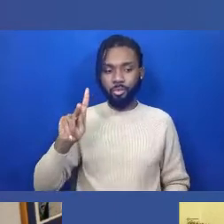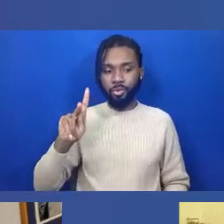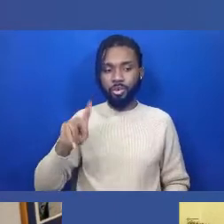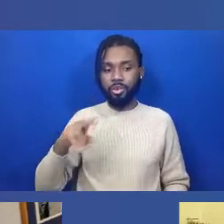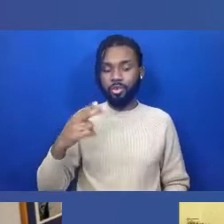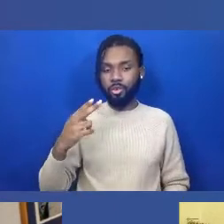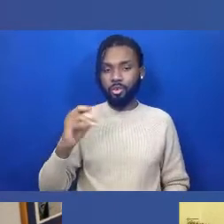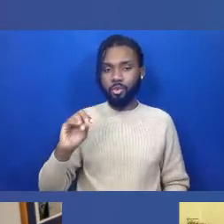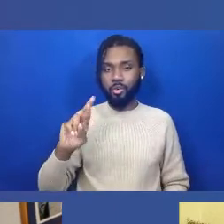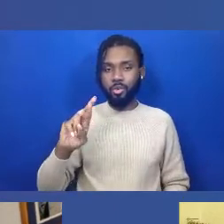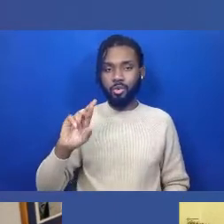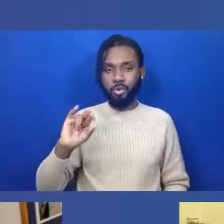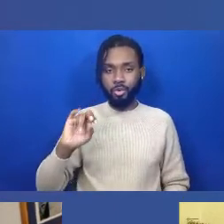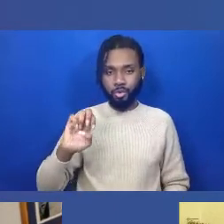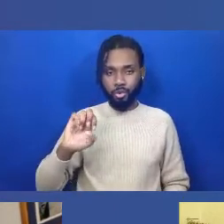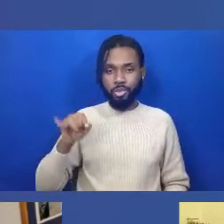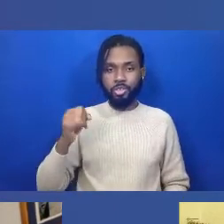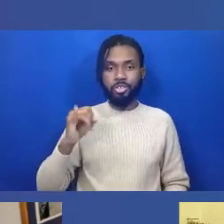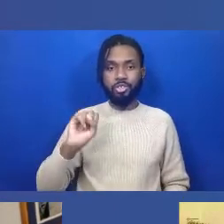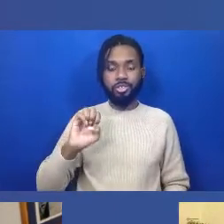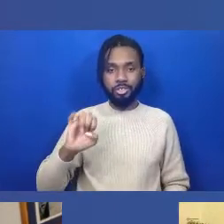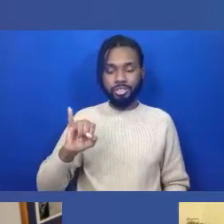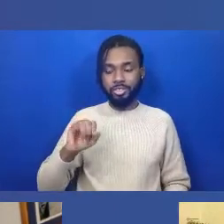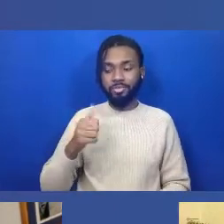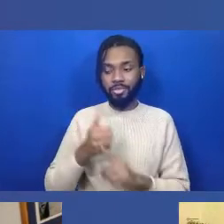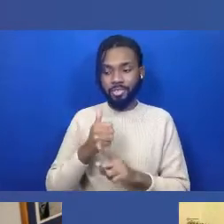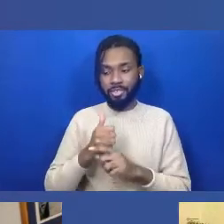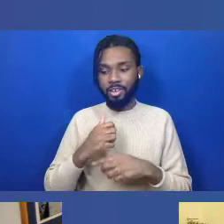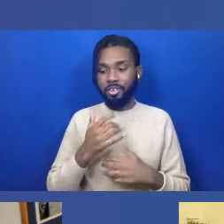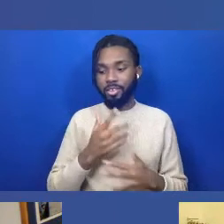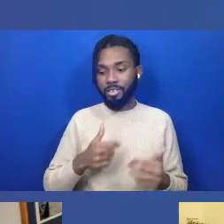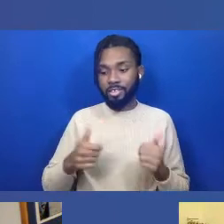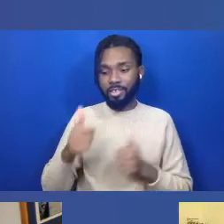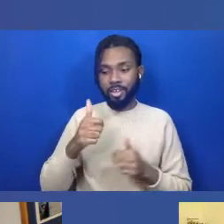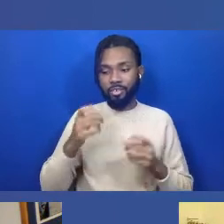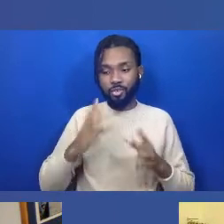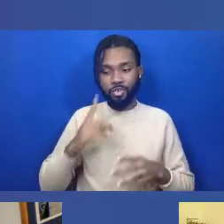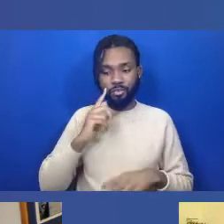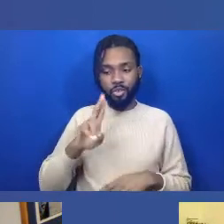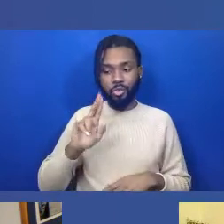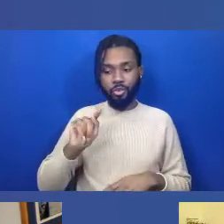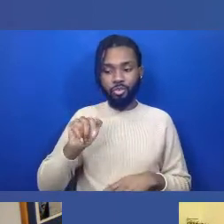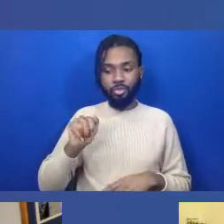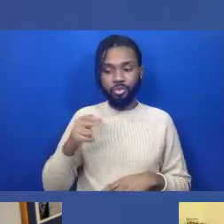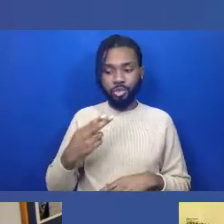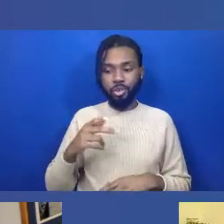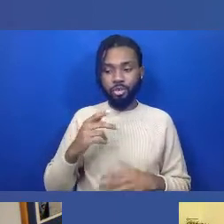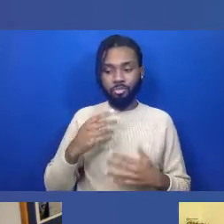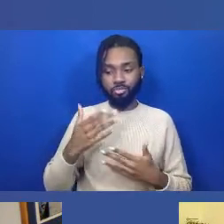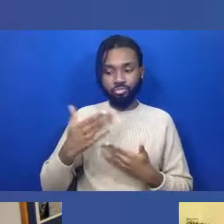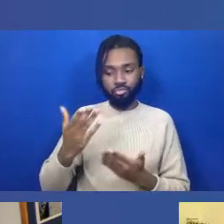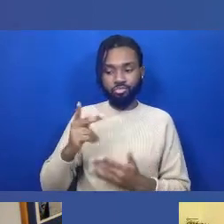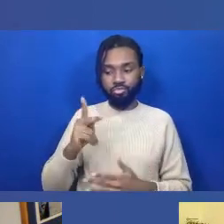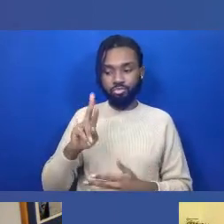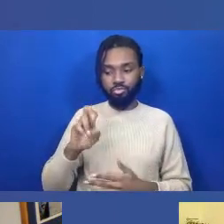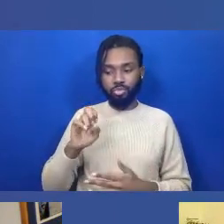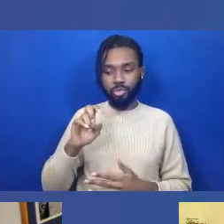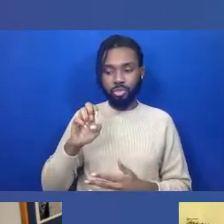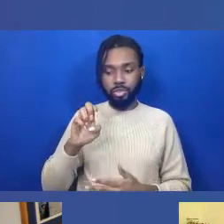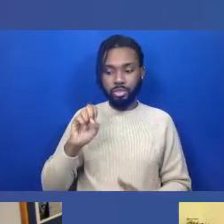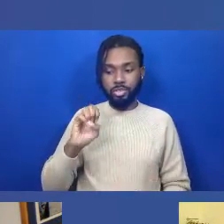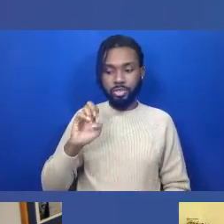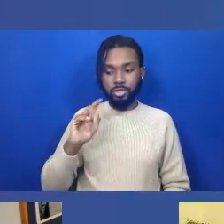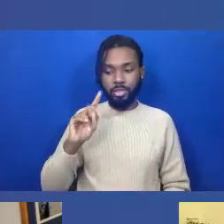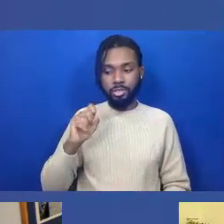executive director of Utah Presents and the assistant dean for art and creative engagement in the College of Fine Arts at the University of